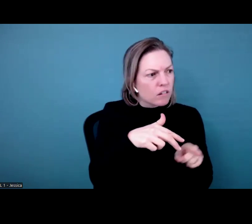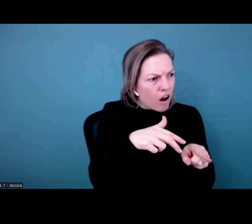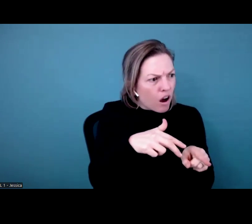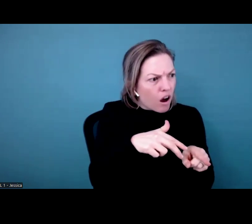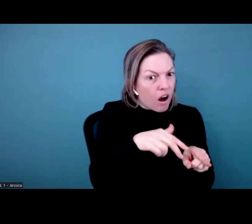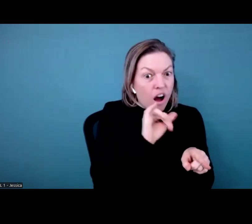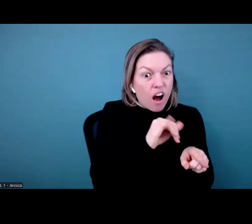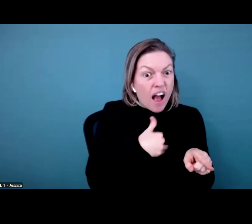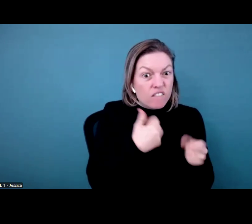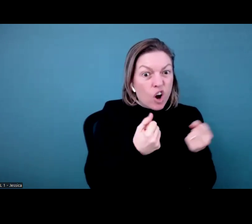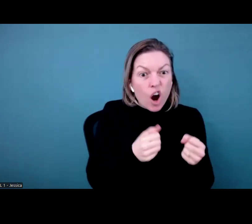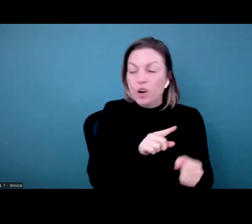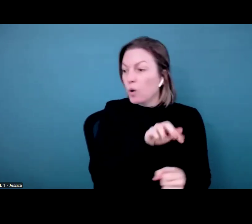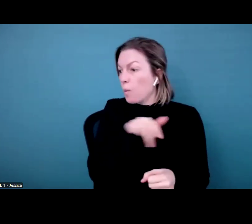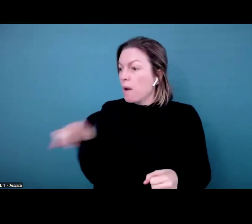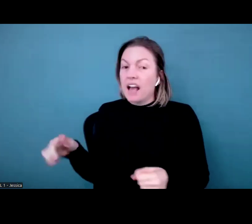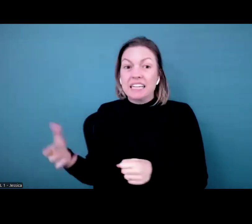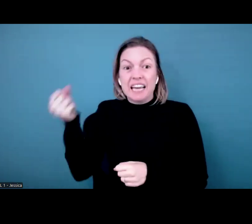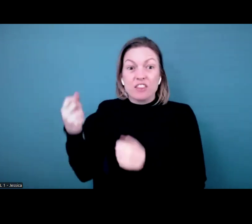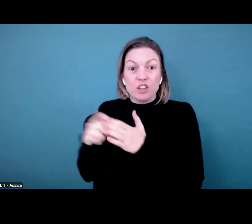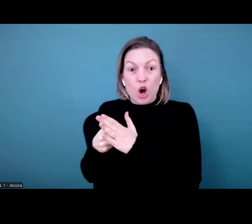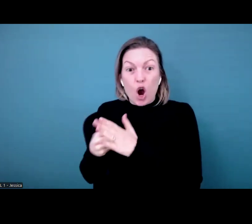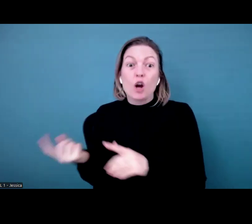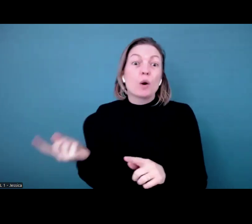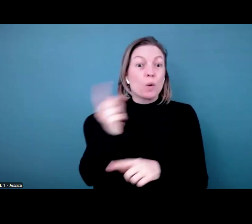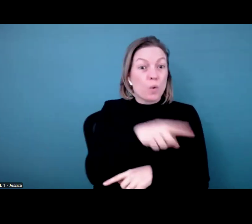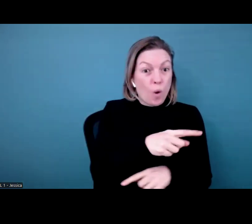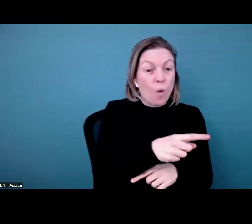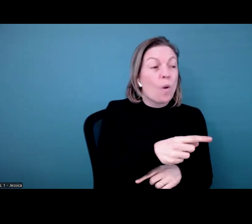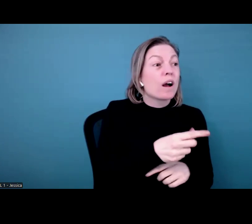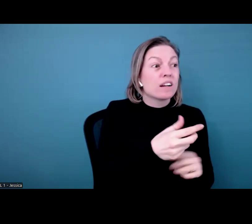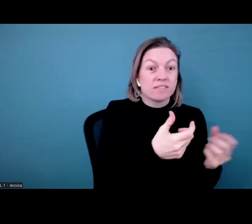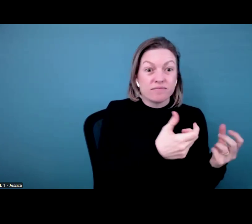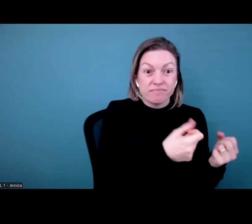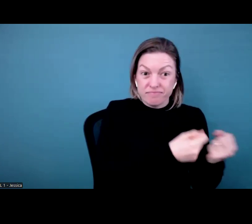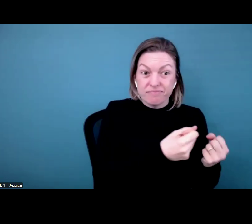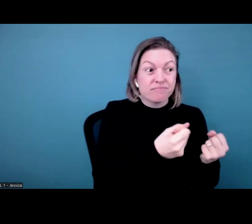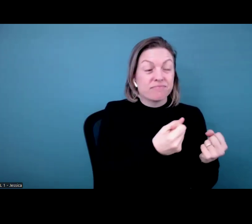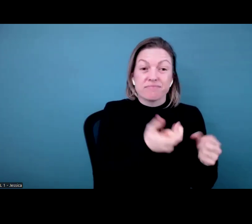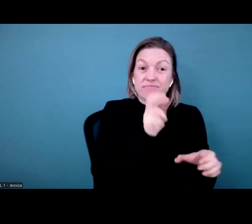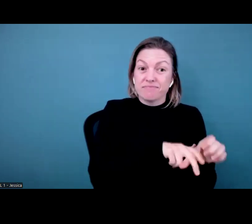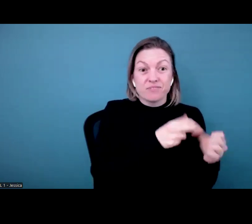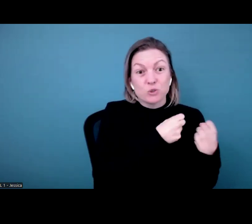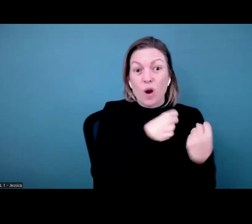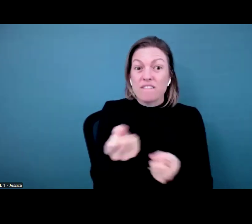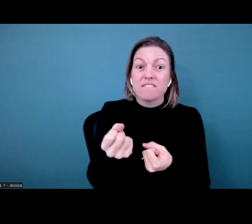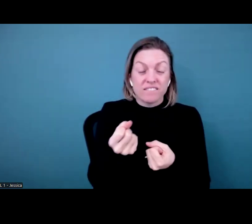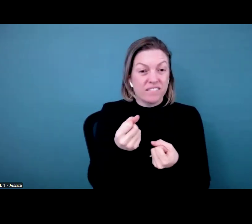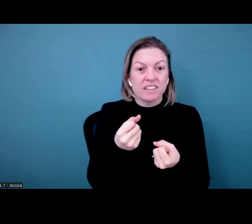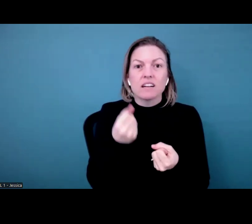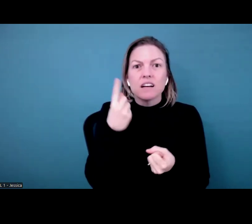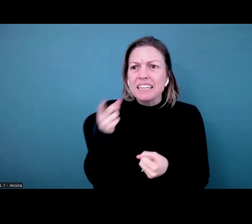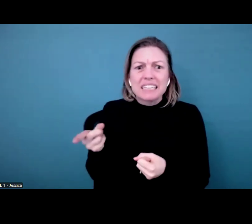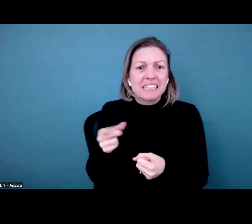5 million spare keys, and took the car out of my mom's driveway. And he hadn't driven in 6 months. He couldn't drive 6